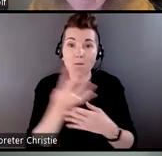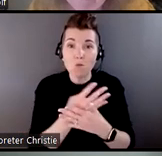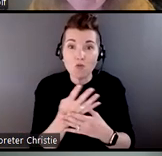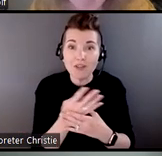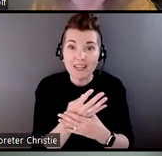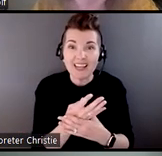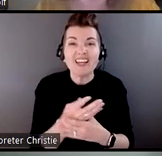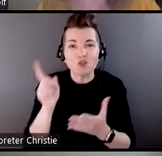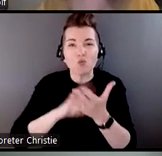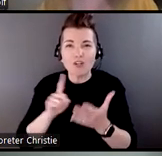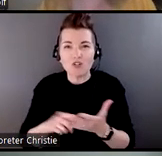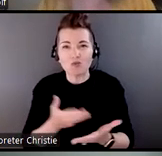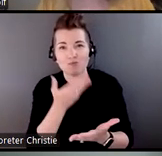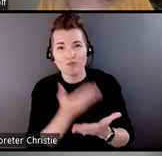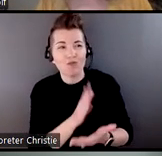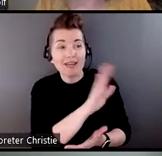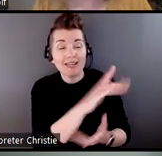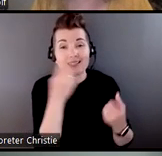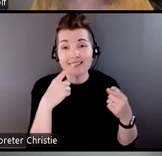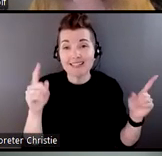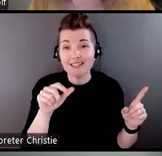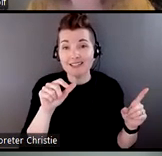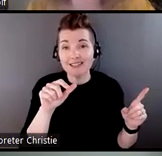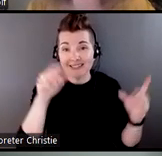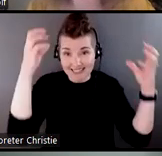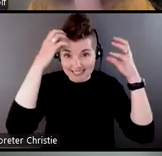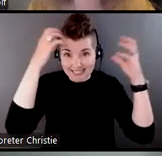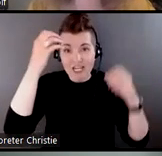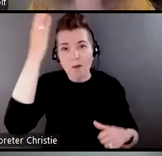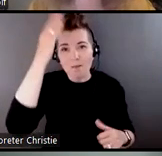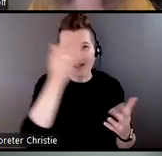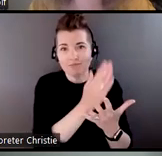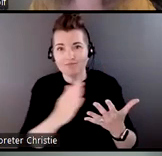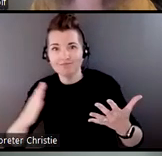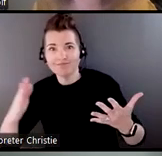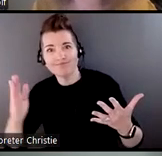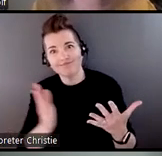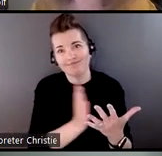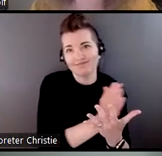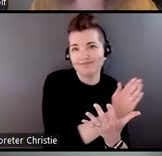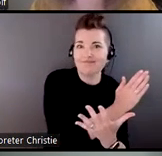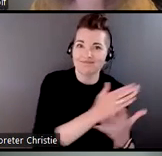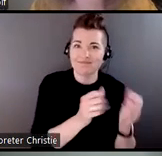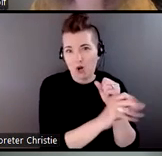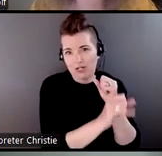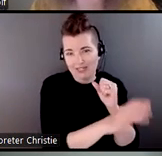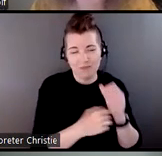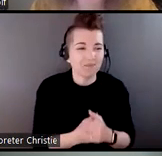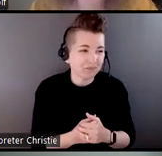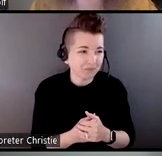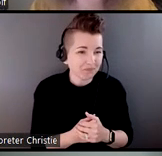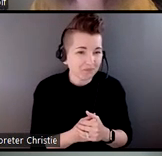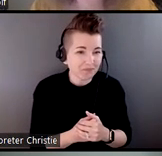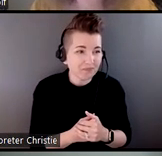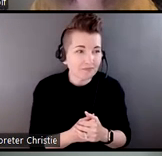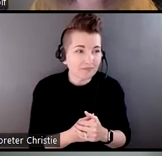his success. So we want to look at our products and services and we want to think about them a little differently.